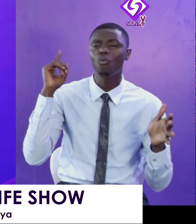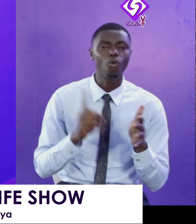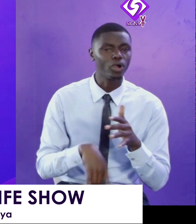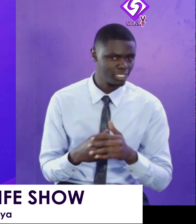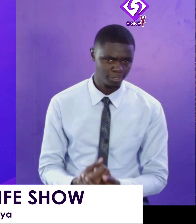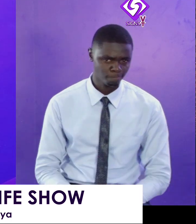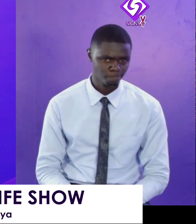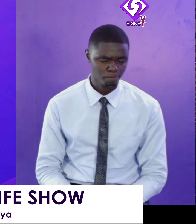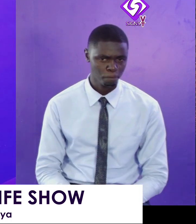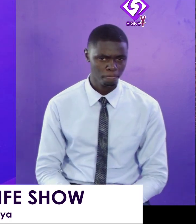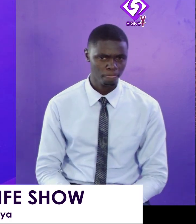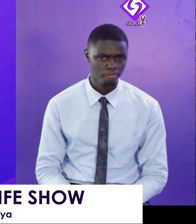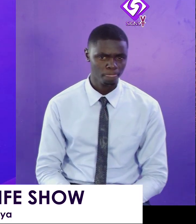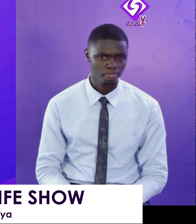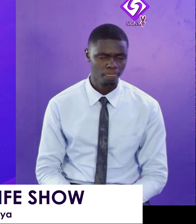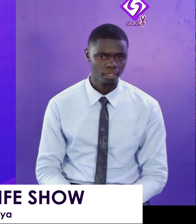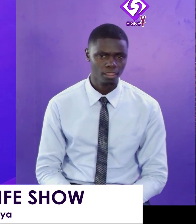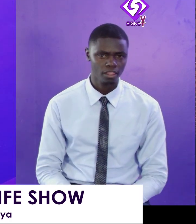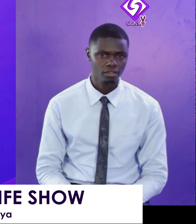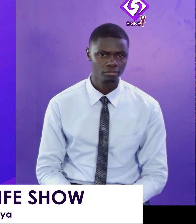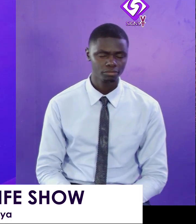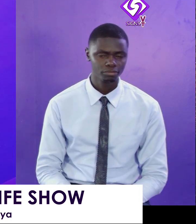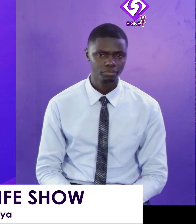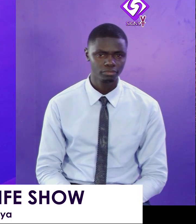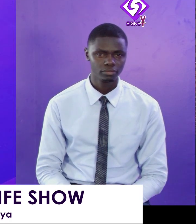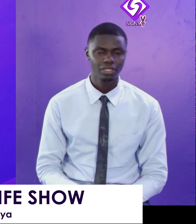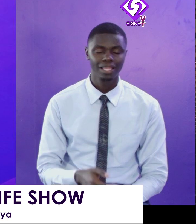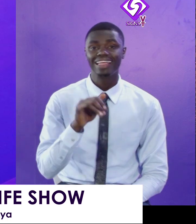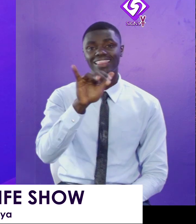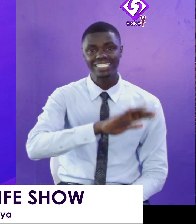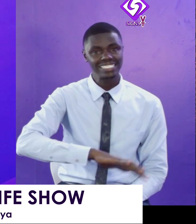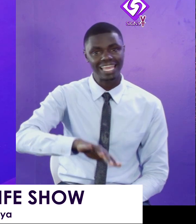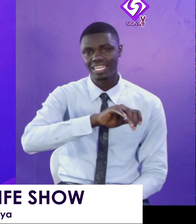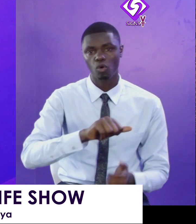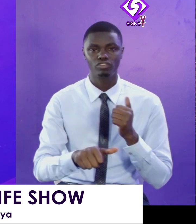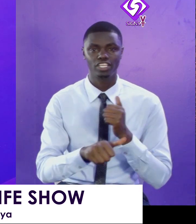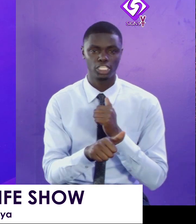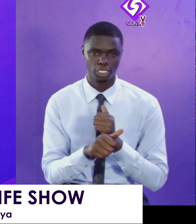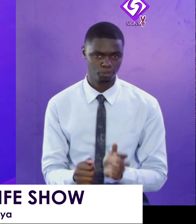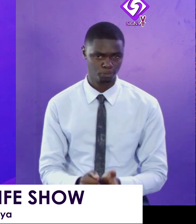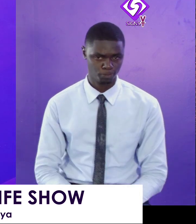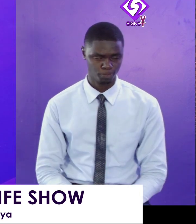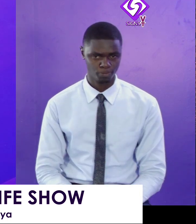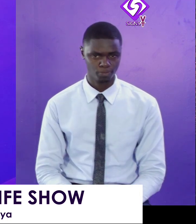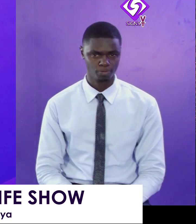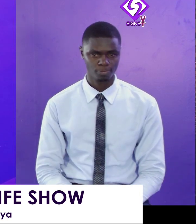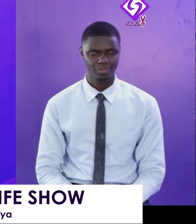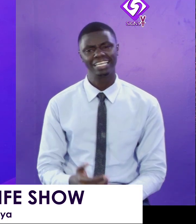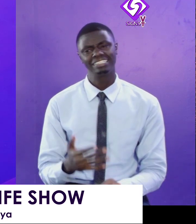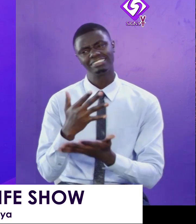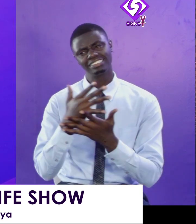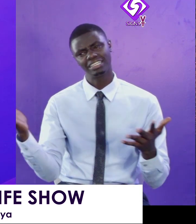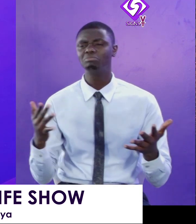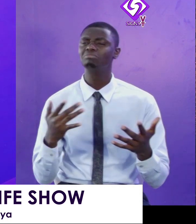is your obsession? What are you obsessed with? That is the area of danger. Some of us are obsessed